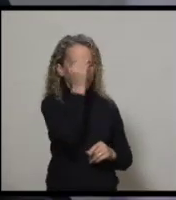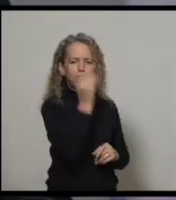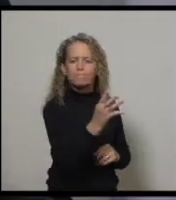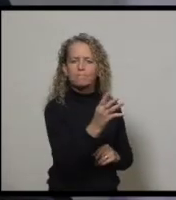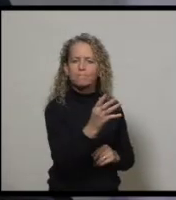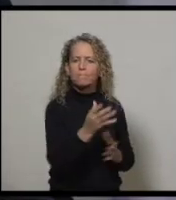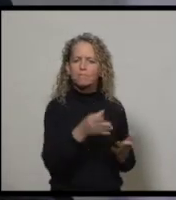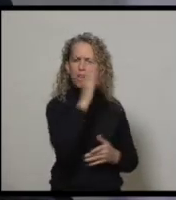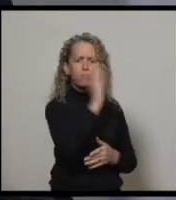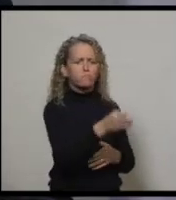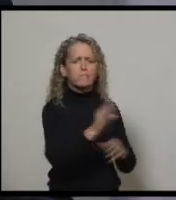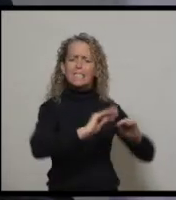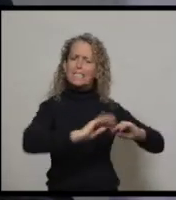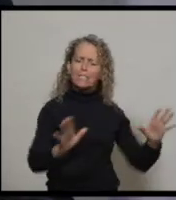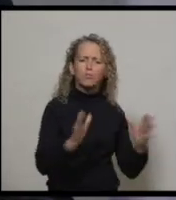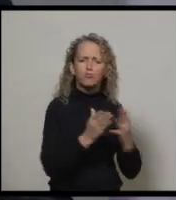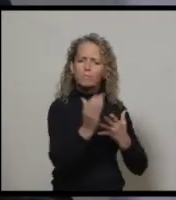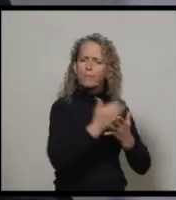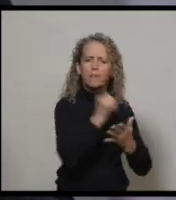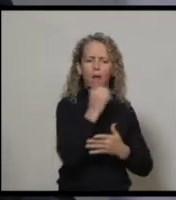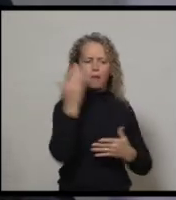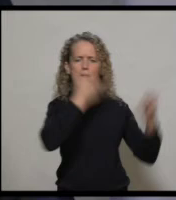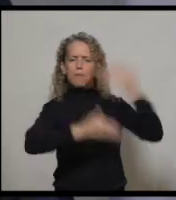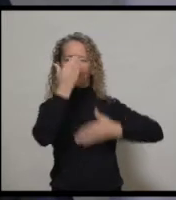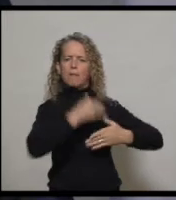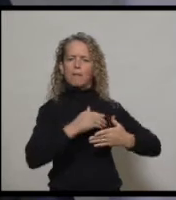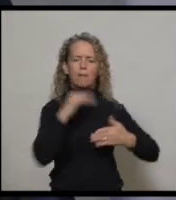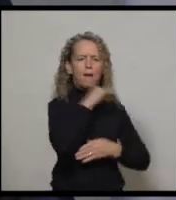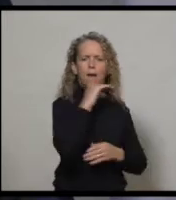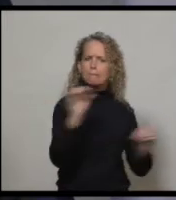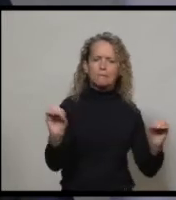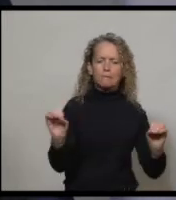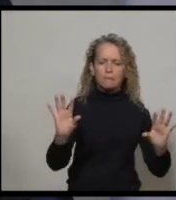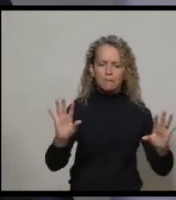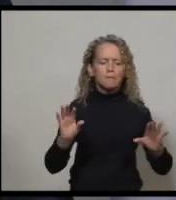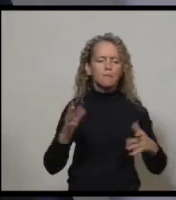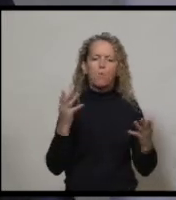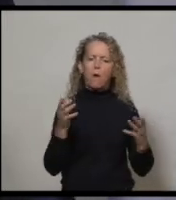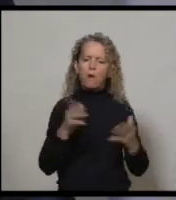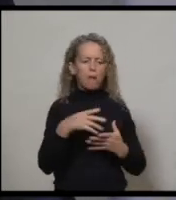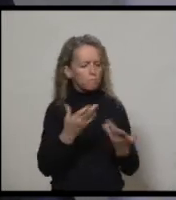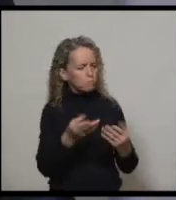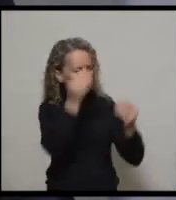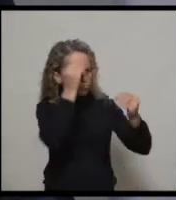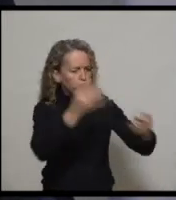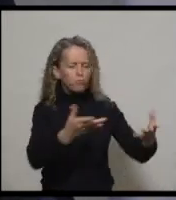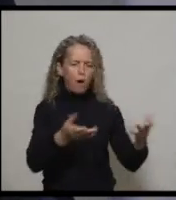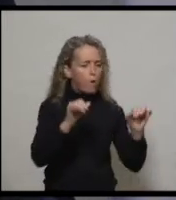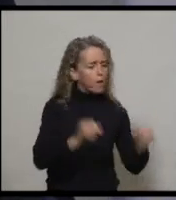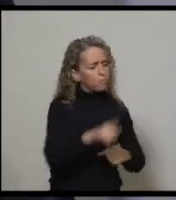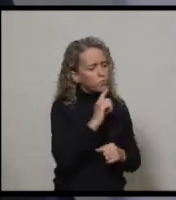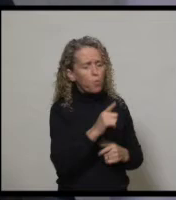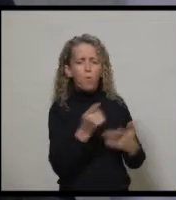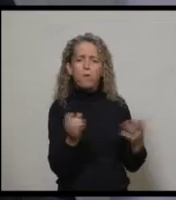that, but, this time I can't. So really just having that open, transparent, trustworthy relationship with people, letting them know what are the rules of